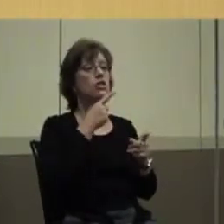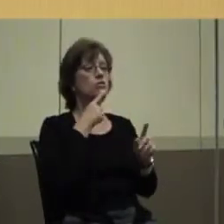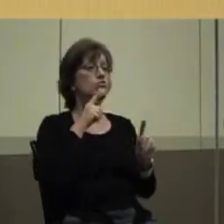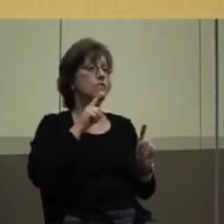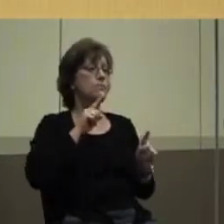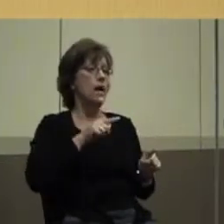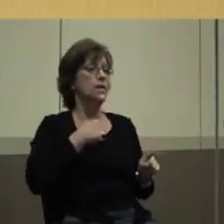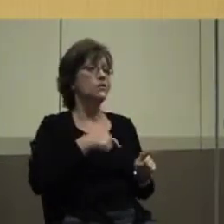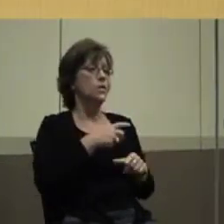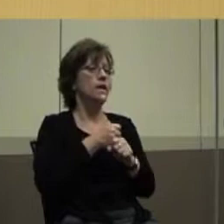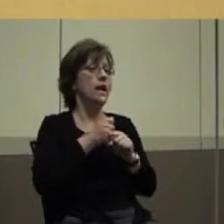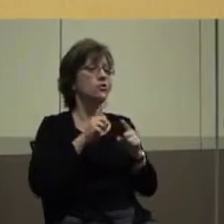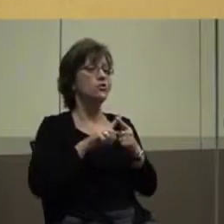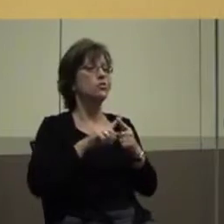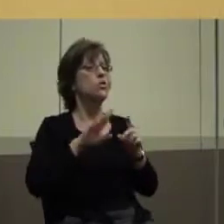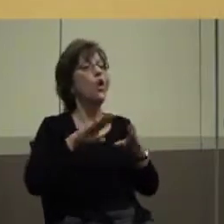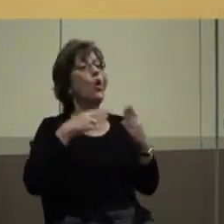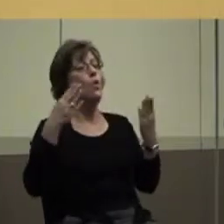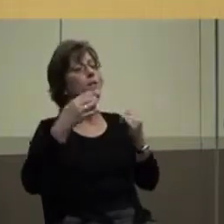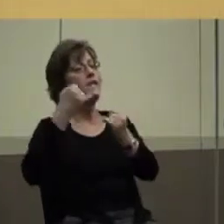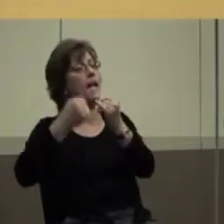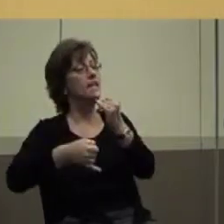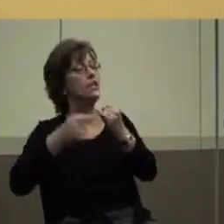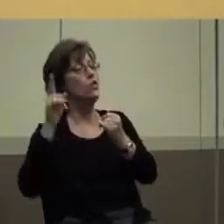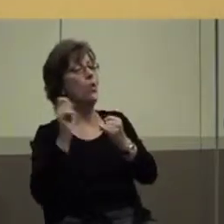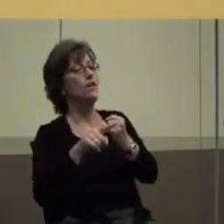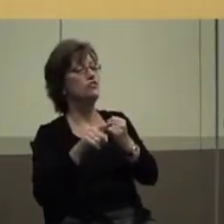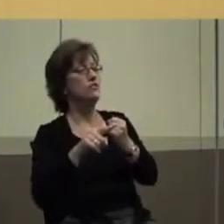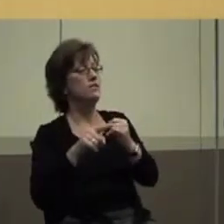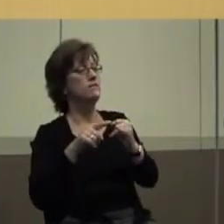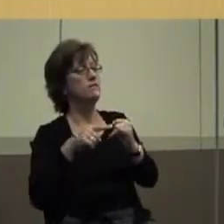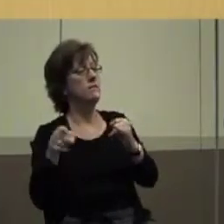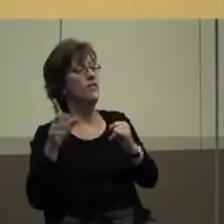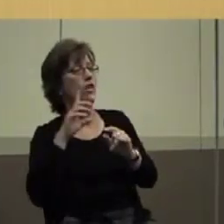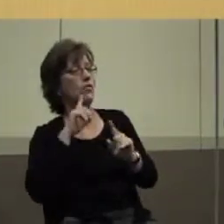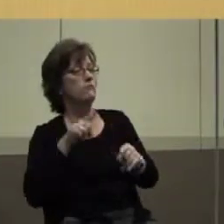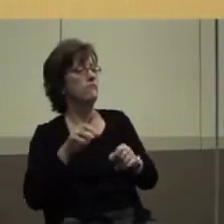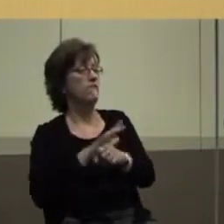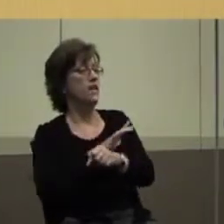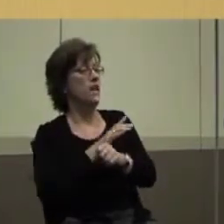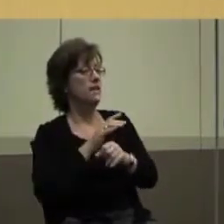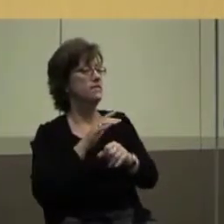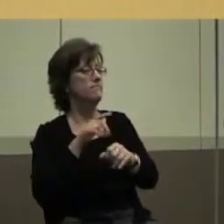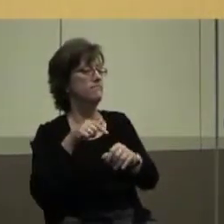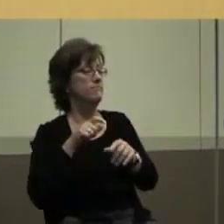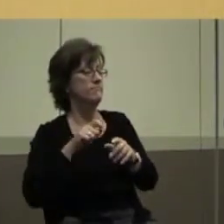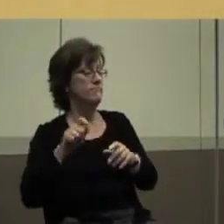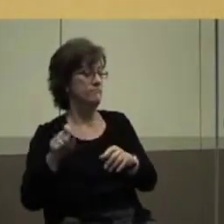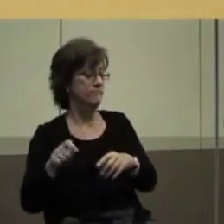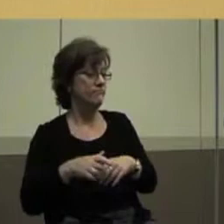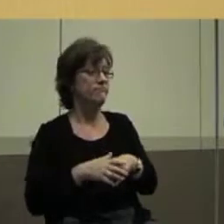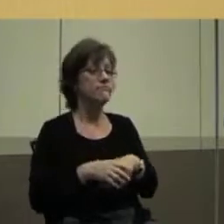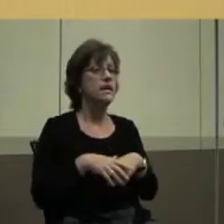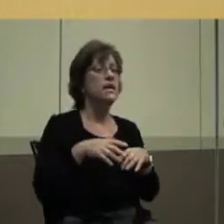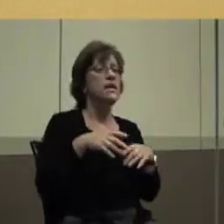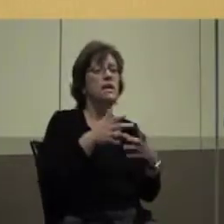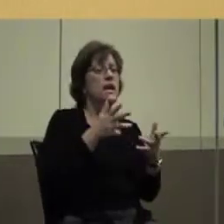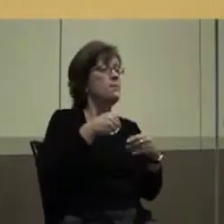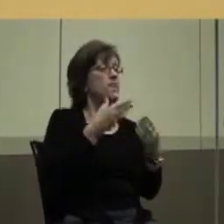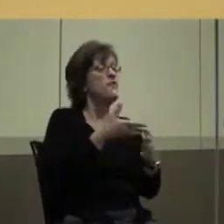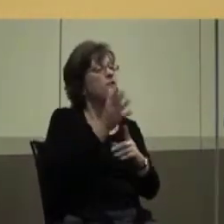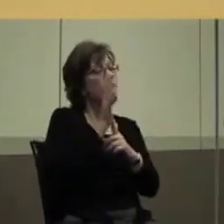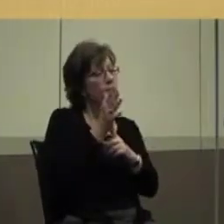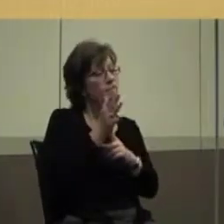to the open-ended questions. So what I want you to do is not take long. So I'm going to give you about 5